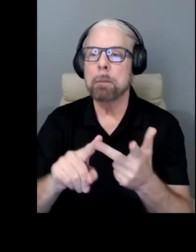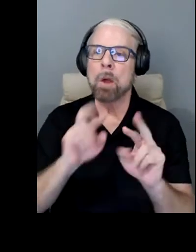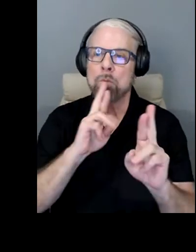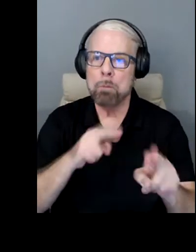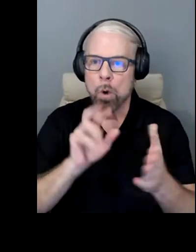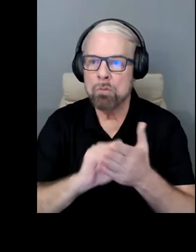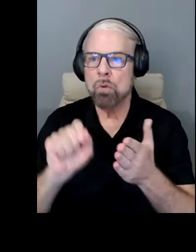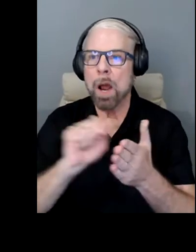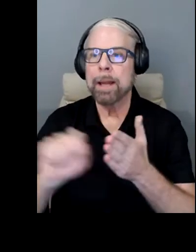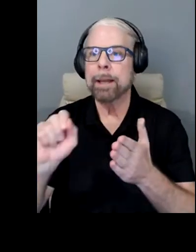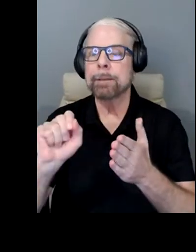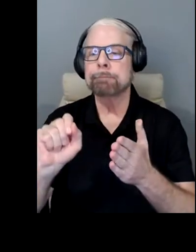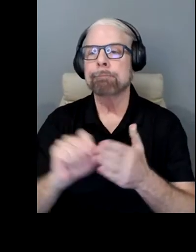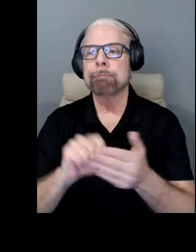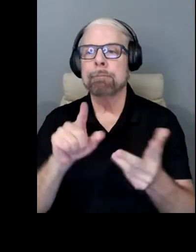writing,